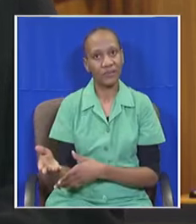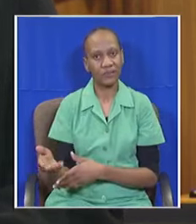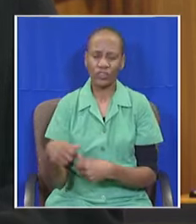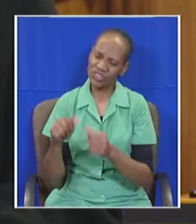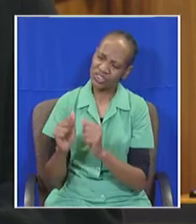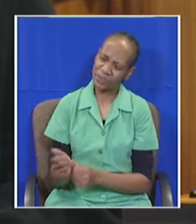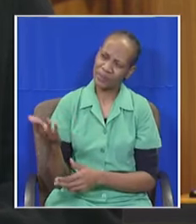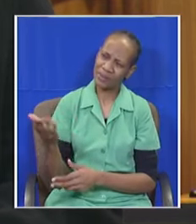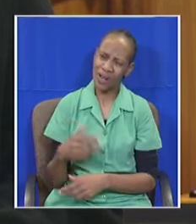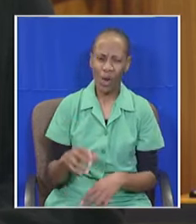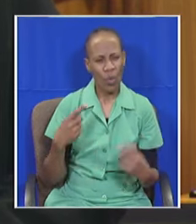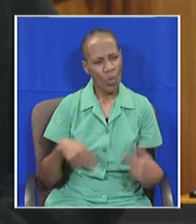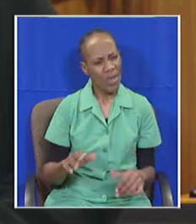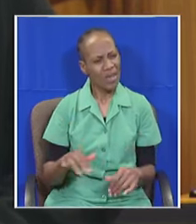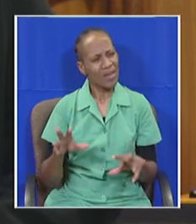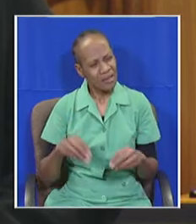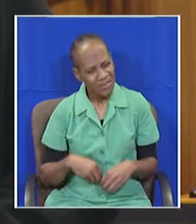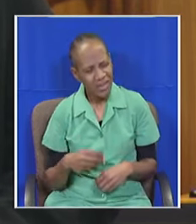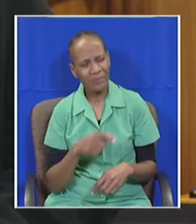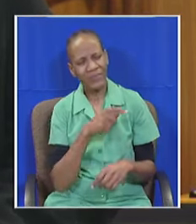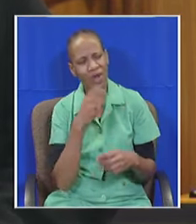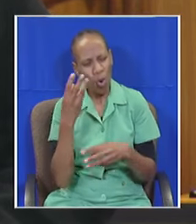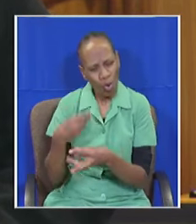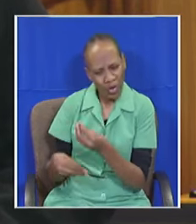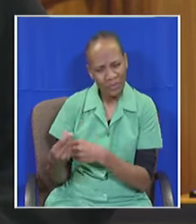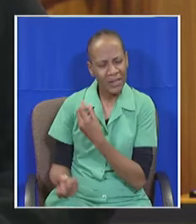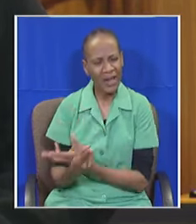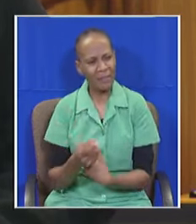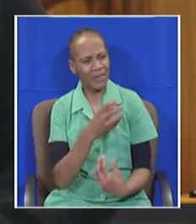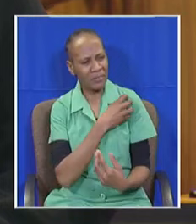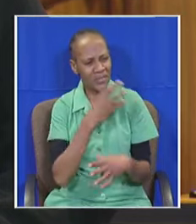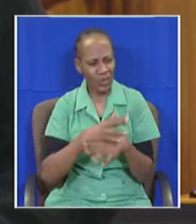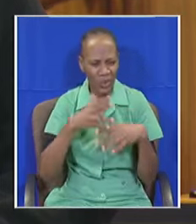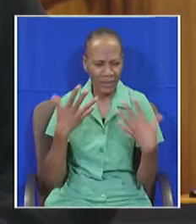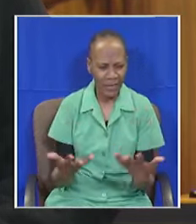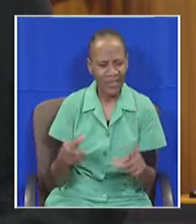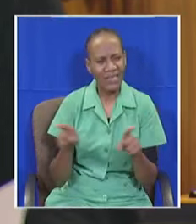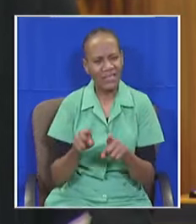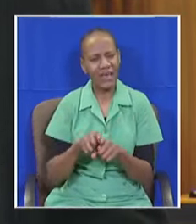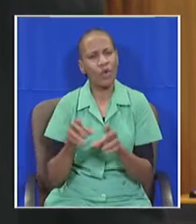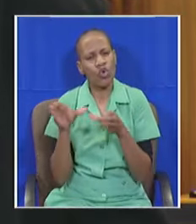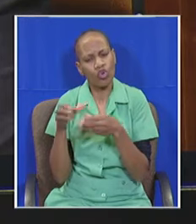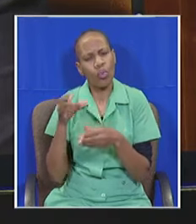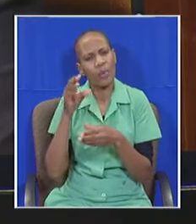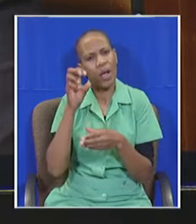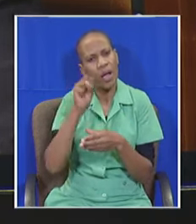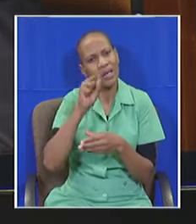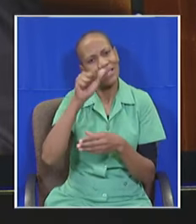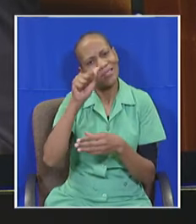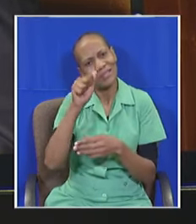must we put up with useless ministers, corrupt officials, and the shadowy hand of the Sachsenwald Mafia?